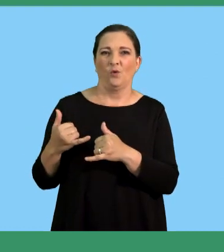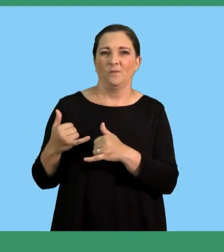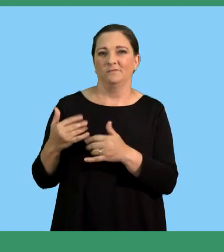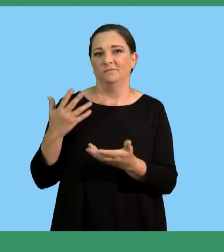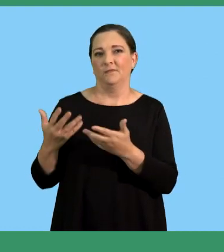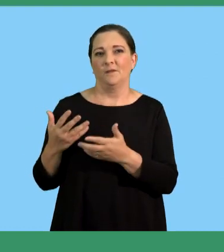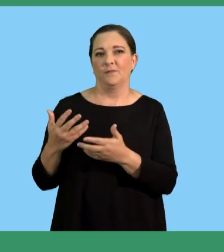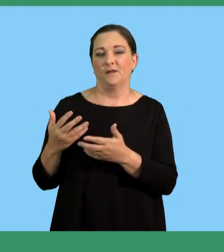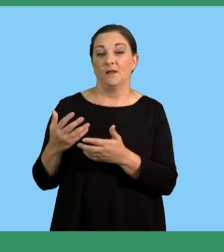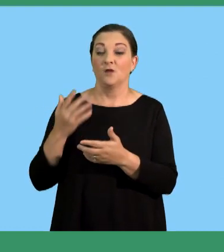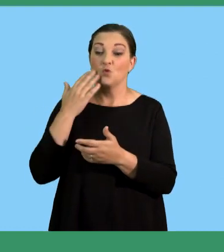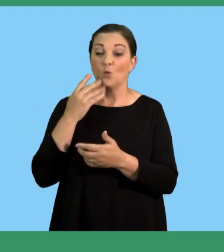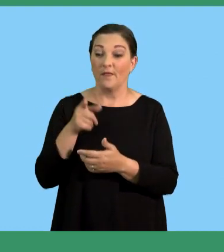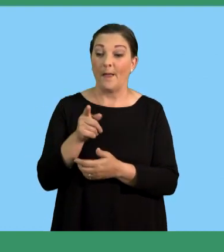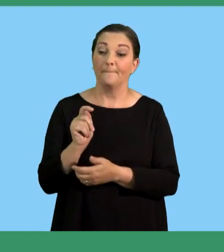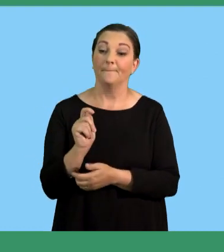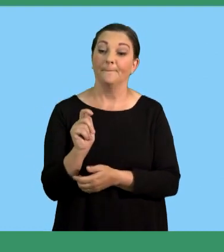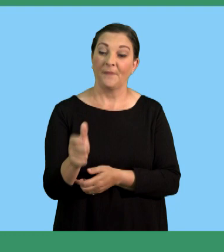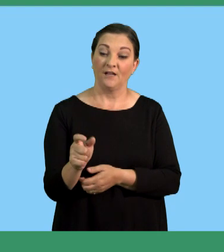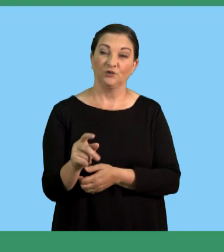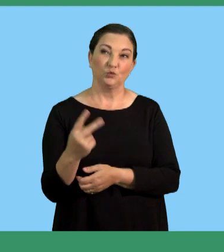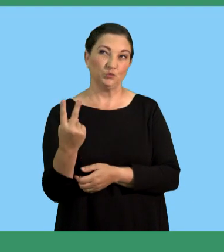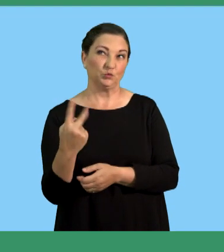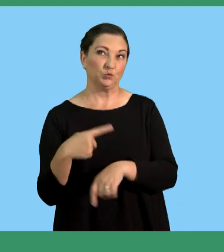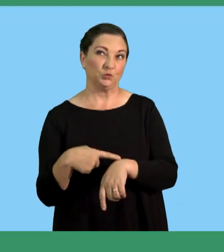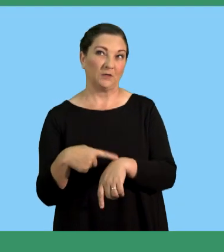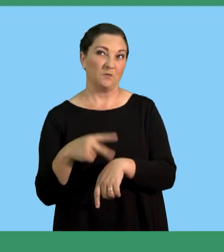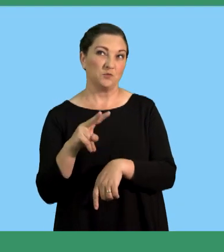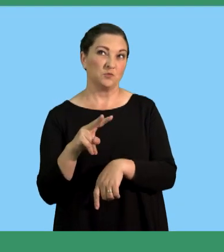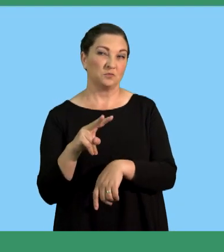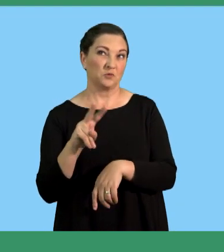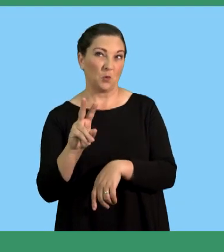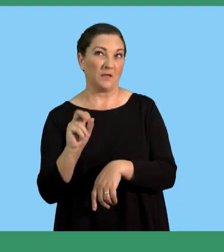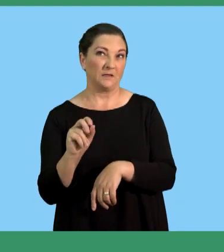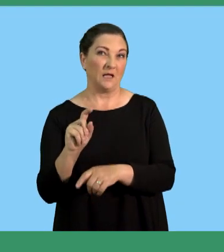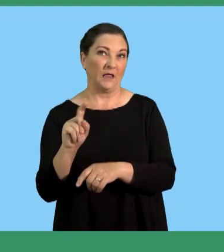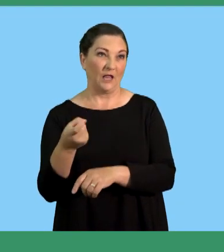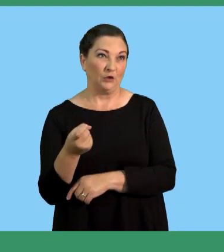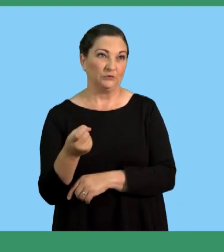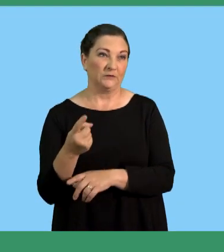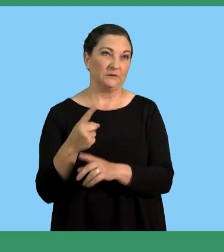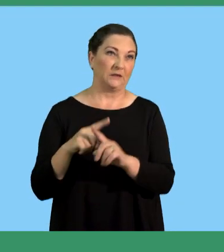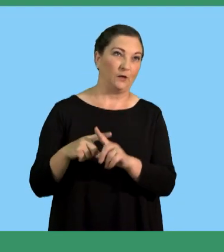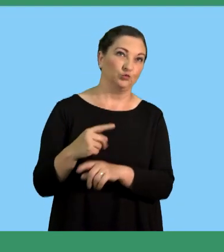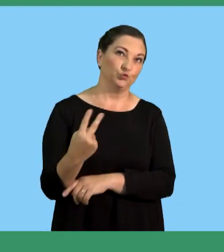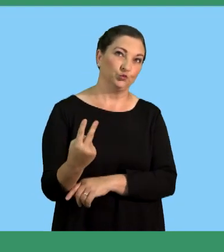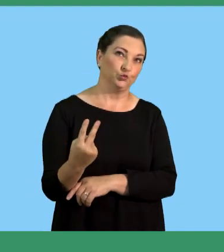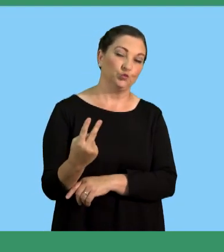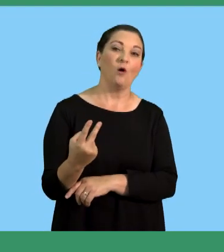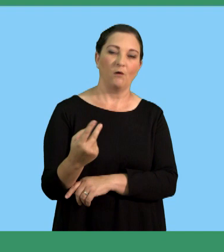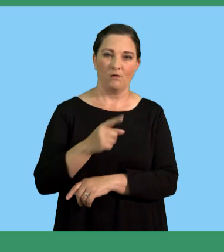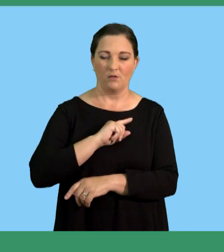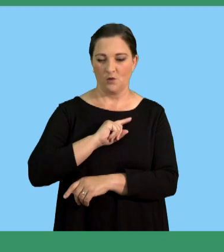unpaid. So if maybe they were unpaid 2 times, meaning 20,000 times 2, which would make what now